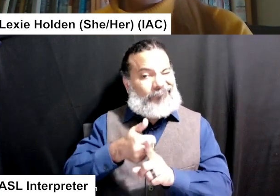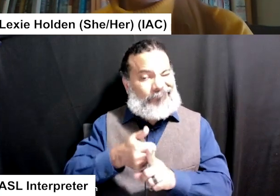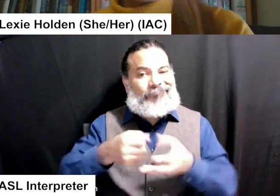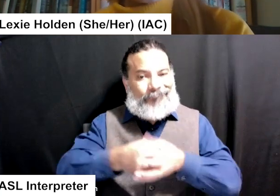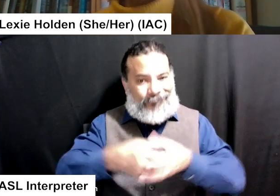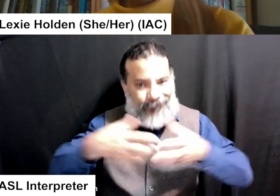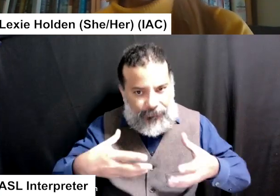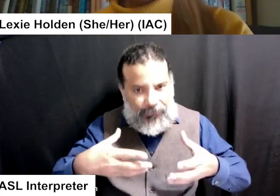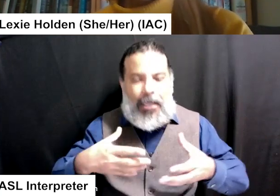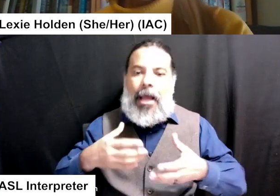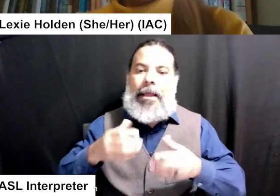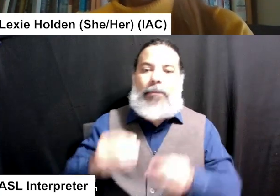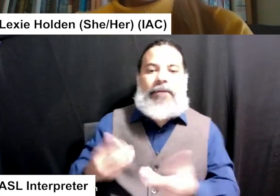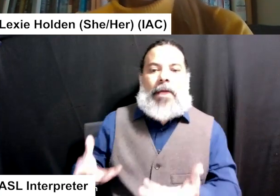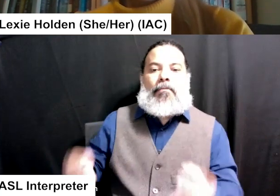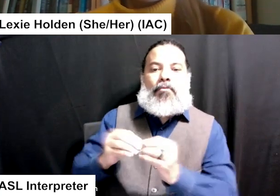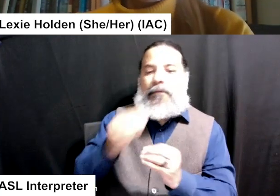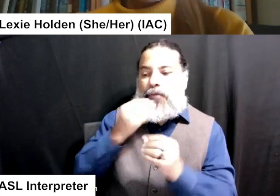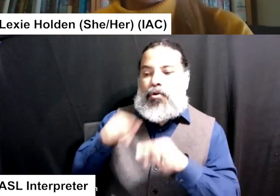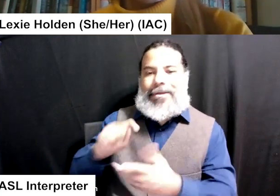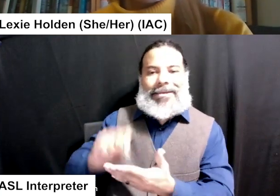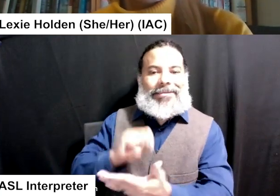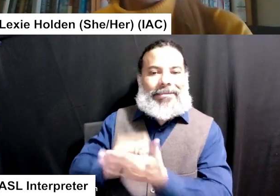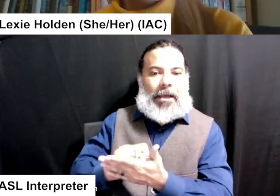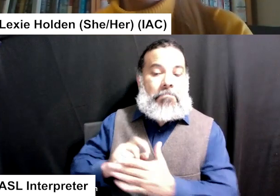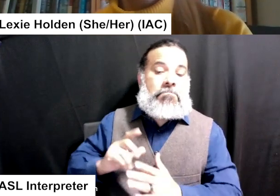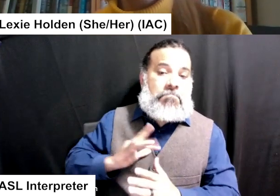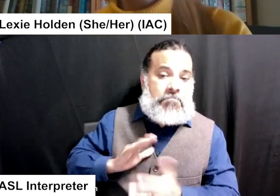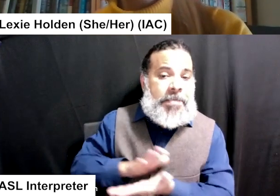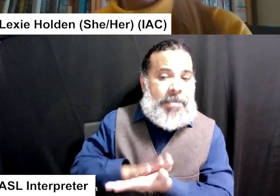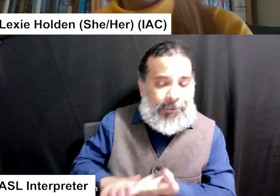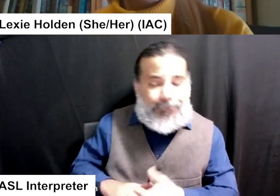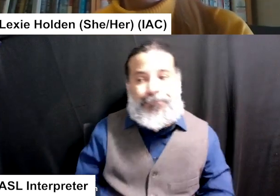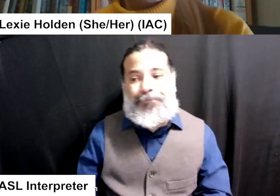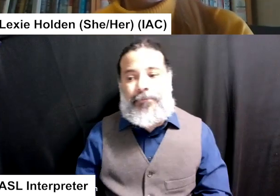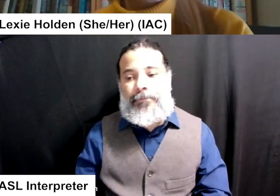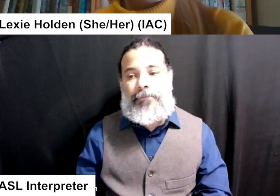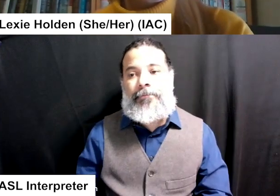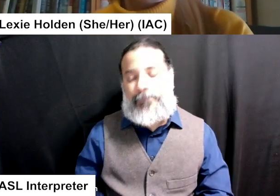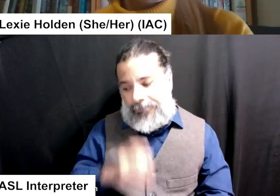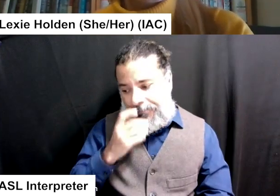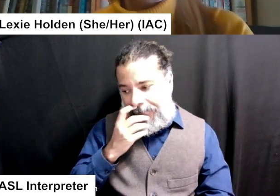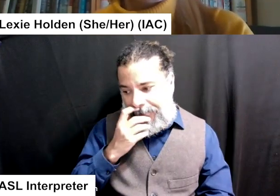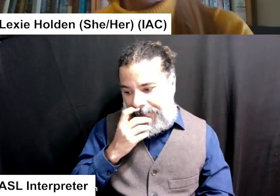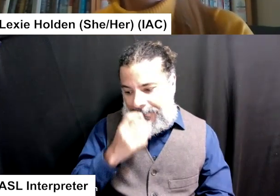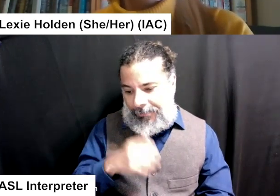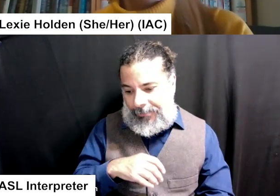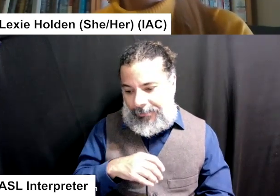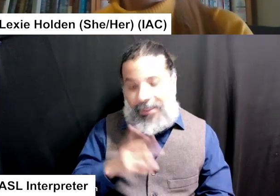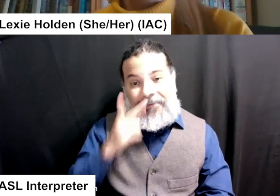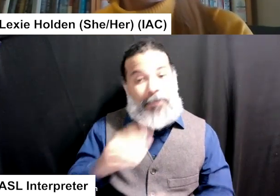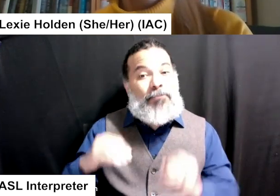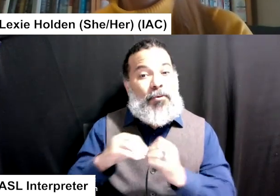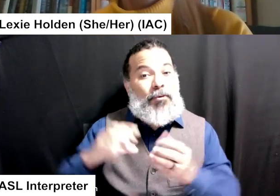and able to feed more people during this time. And I think I've just seen more